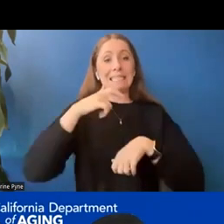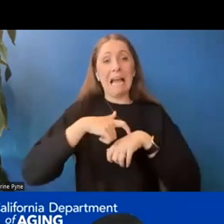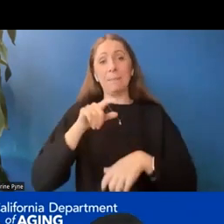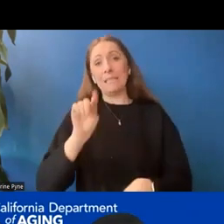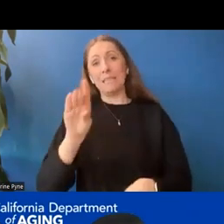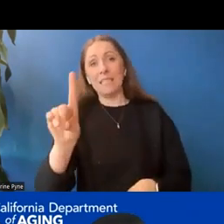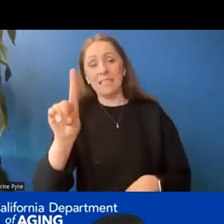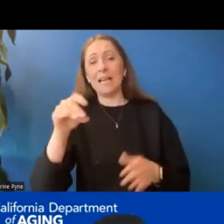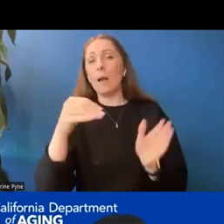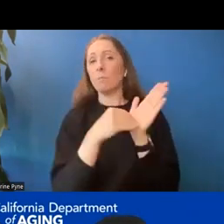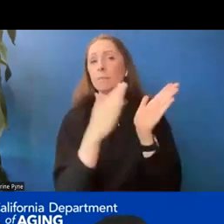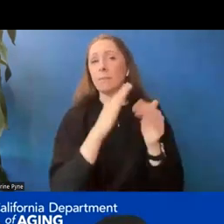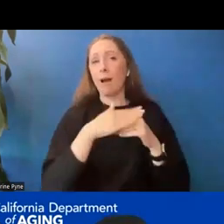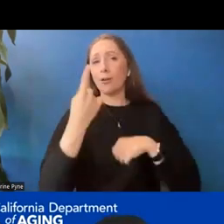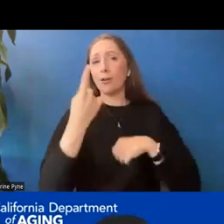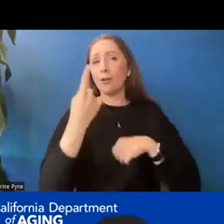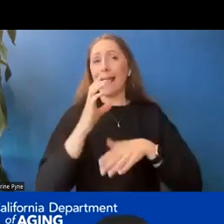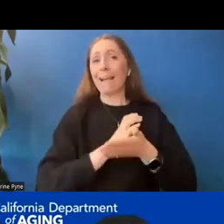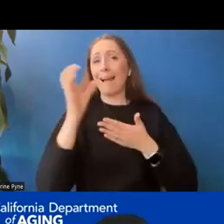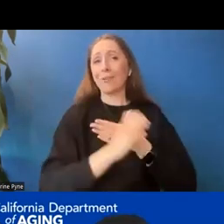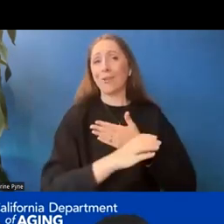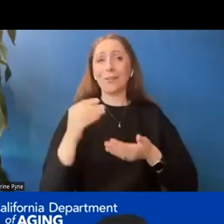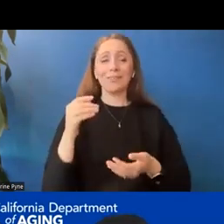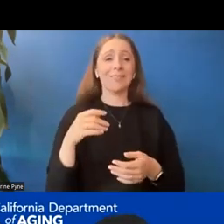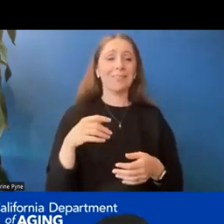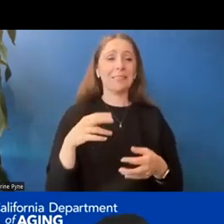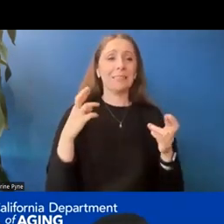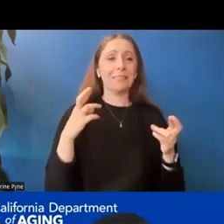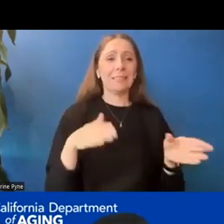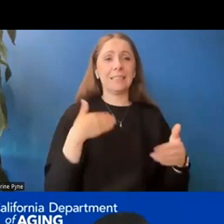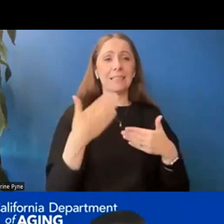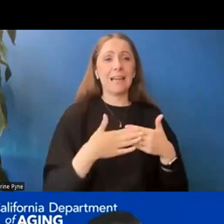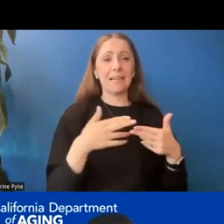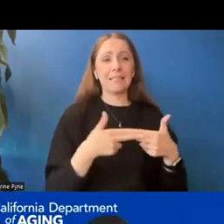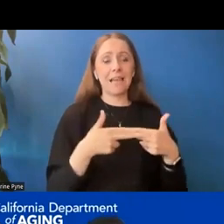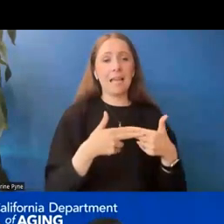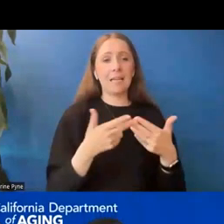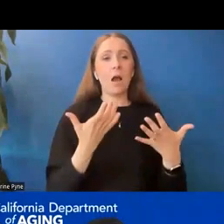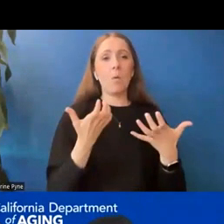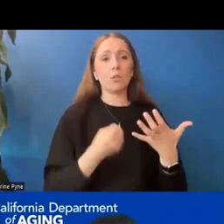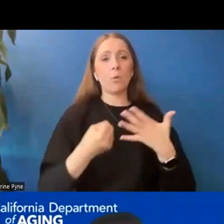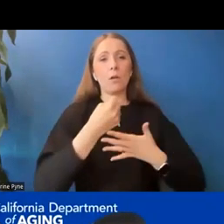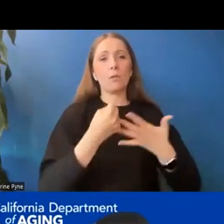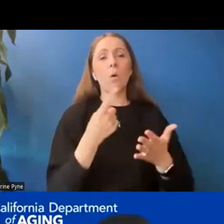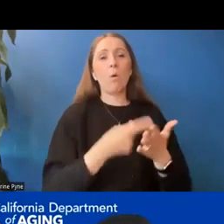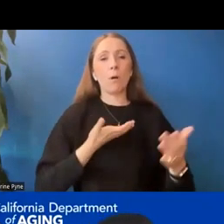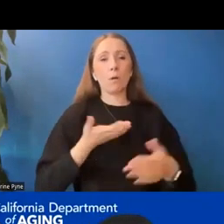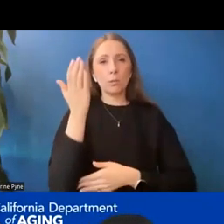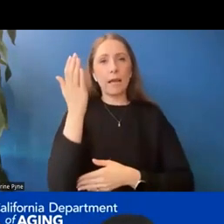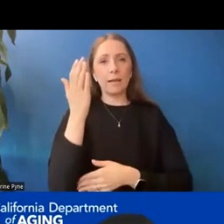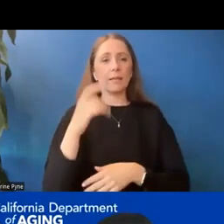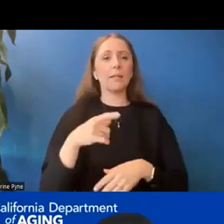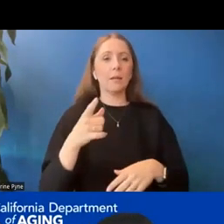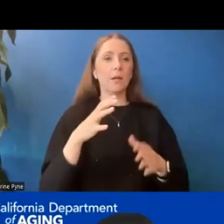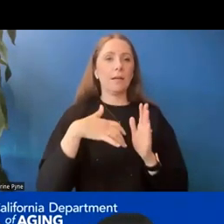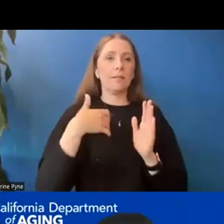your calendar. And so I'm hoping, you can go to the next slide, please. To help prioritize what we're going to present at the day of action, we developed a draft